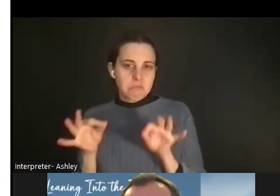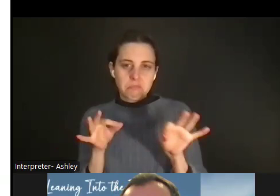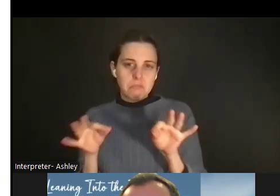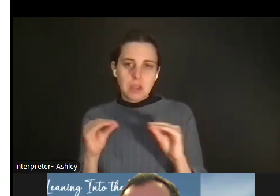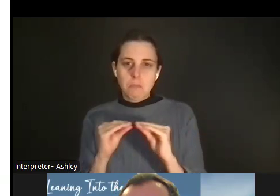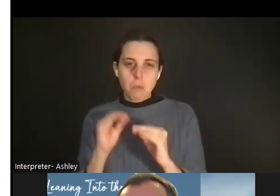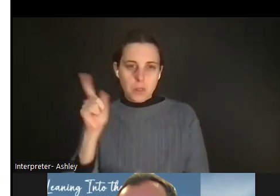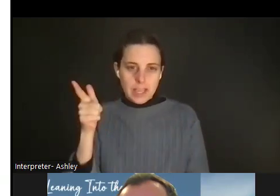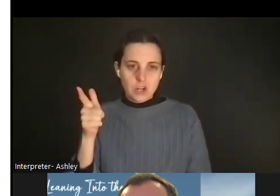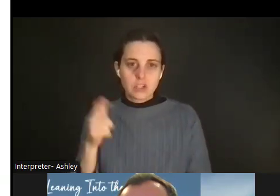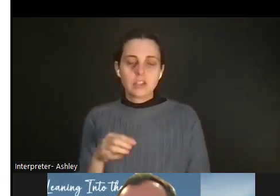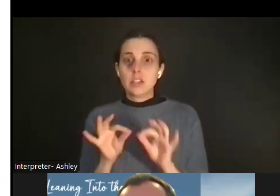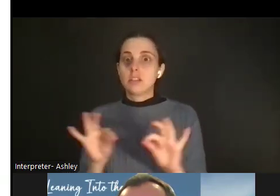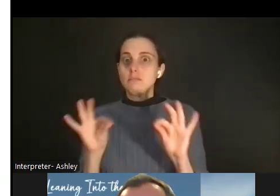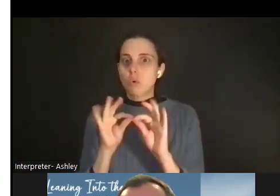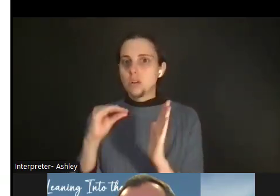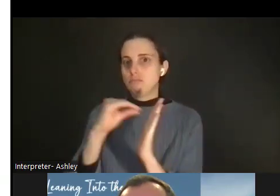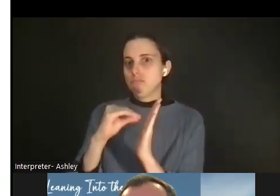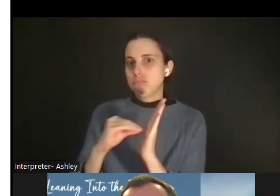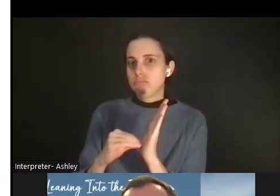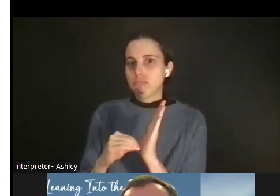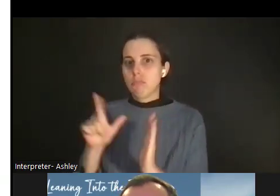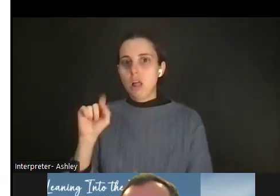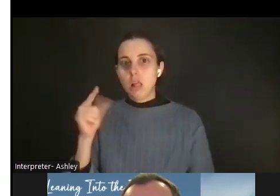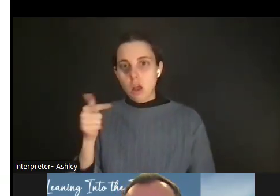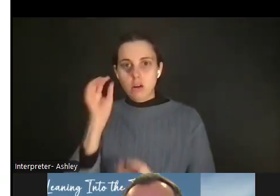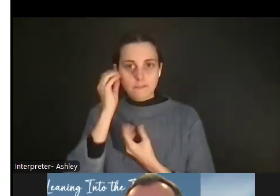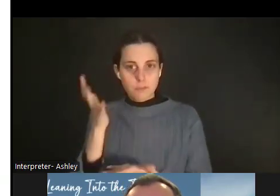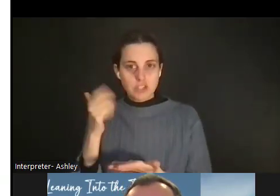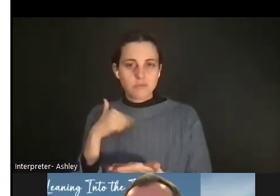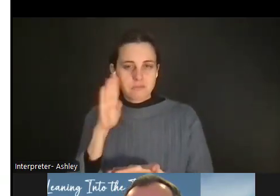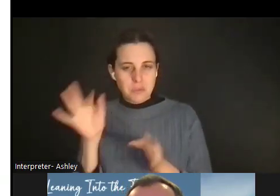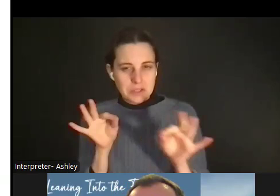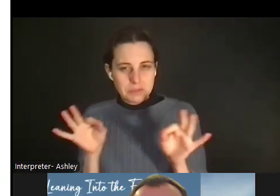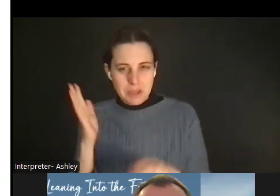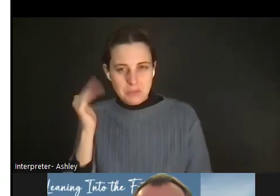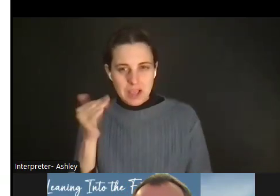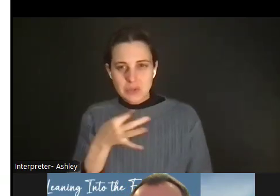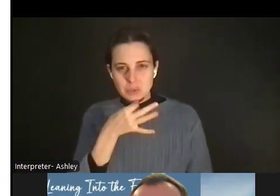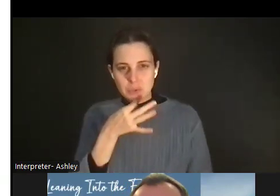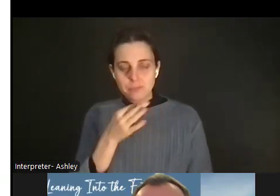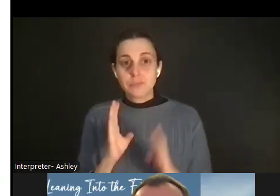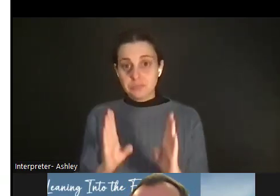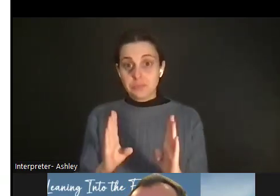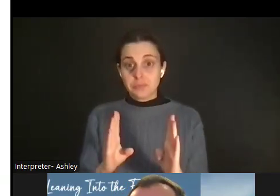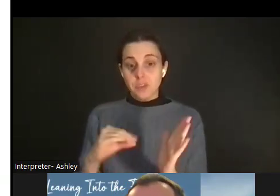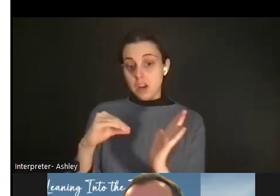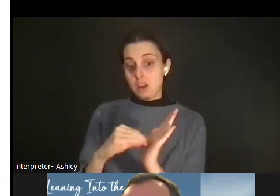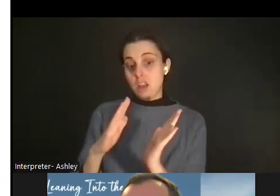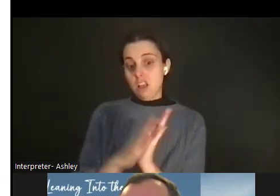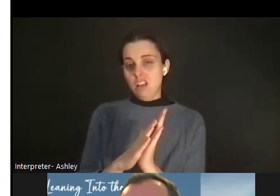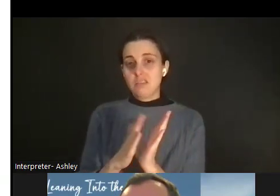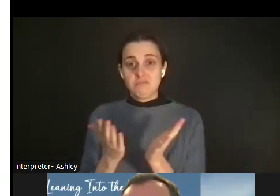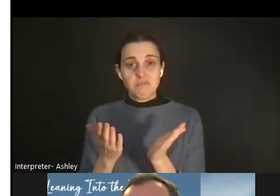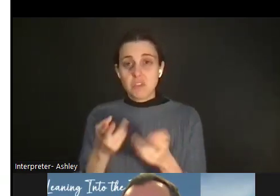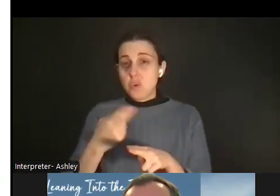you'll understand why in a few slides. And then once that the PI is logged, it takes only less than a minute. It's really